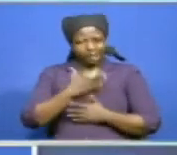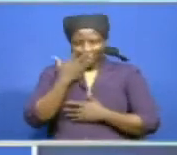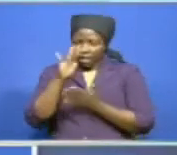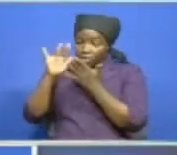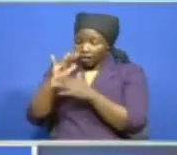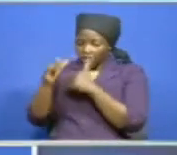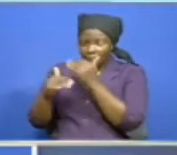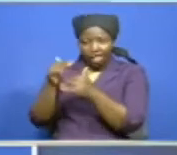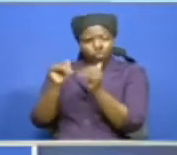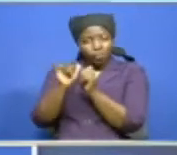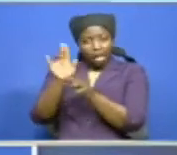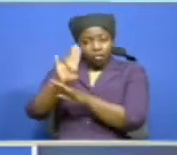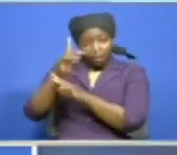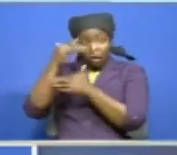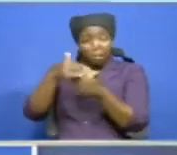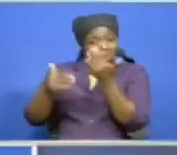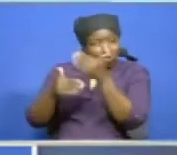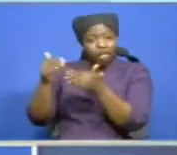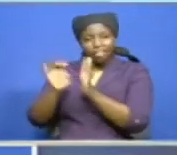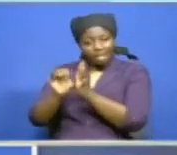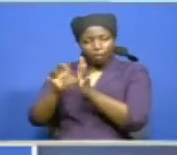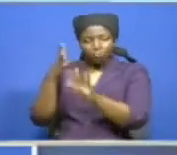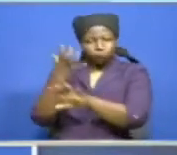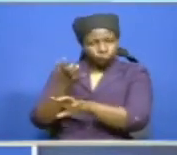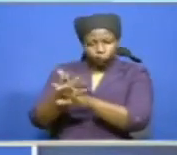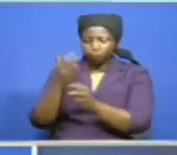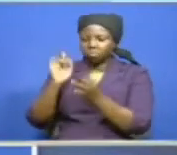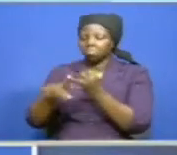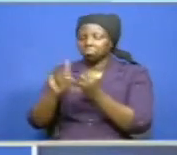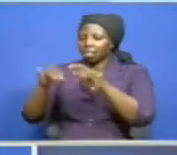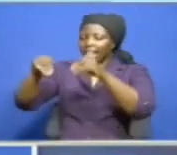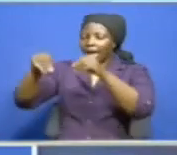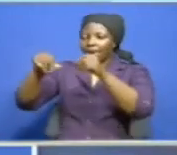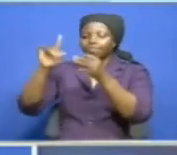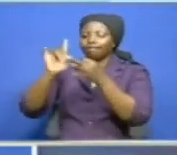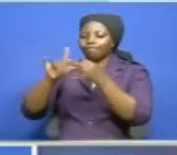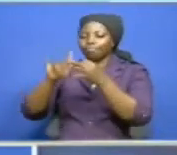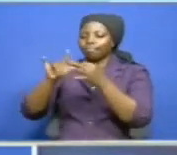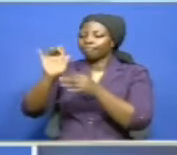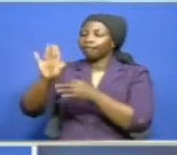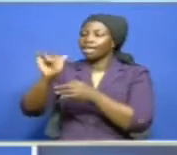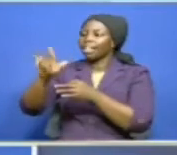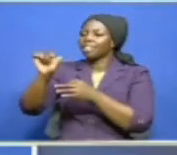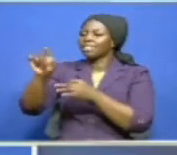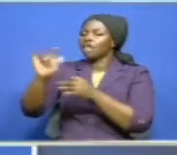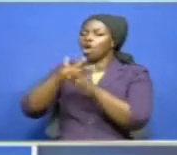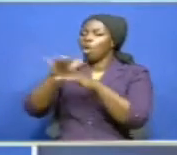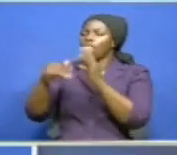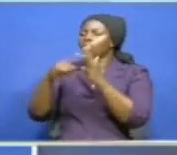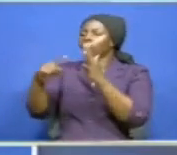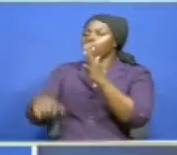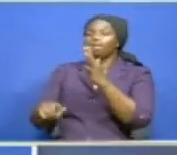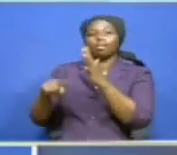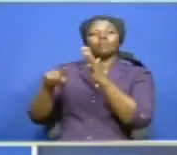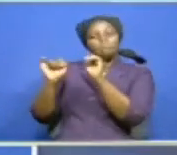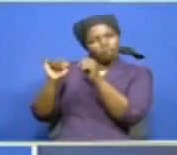materials that are used for construction, like the stones, like sand, ballast, all these things are locally